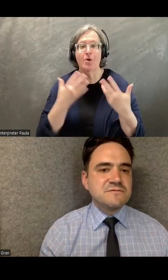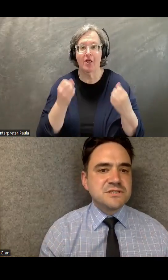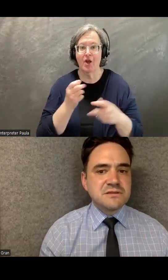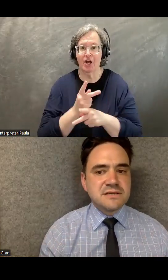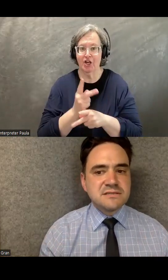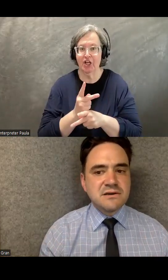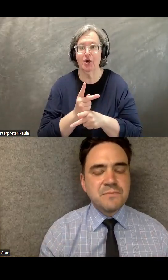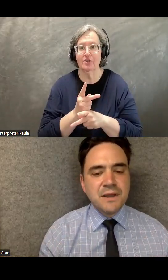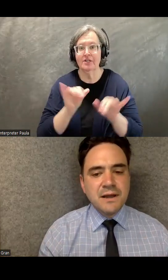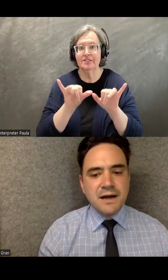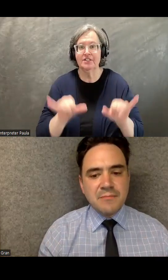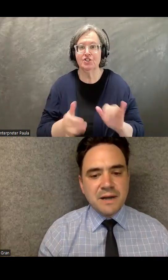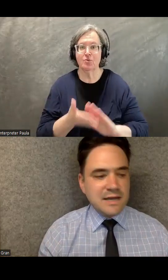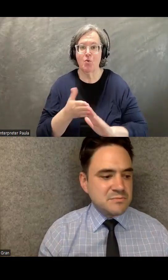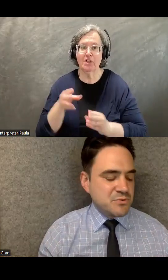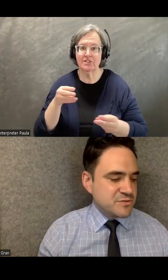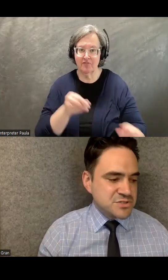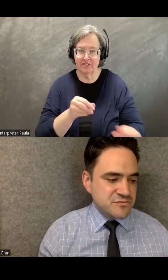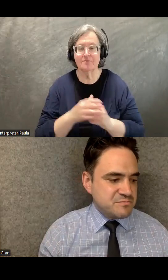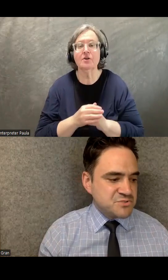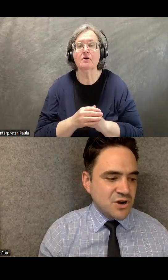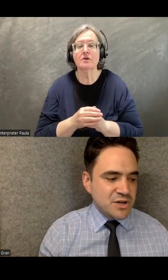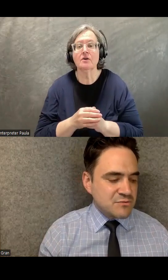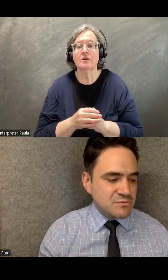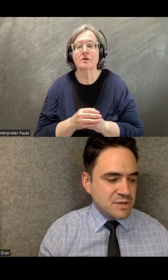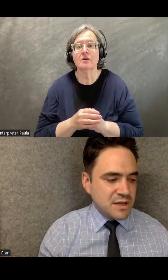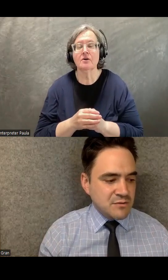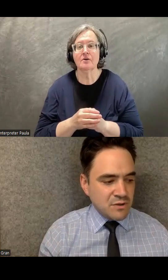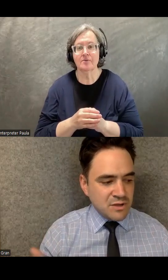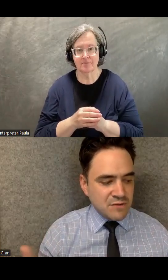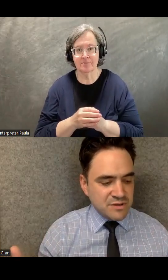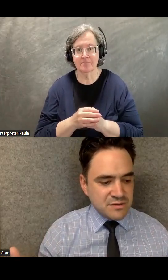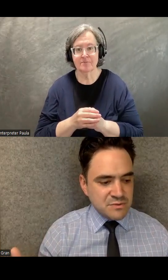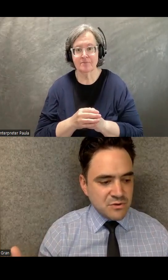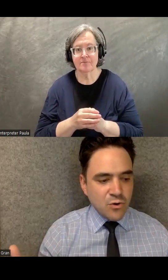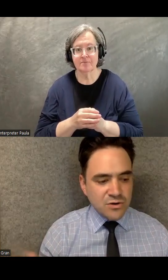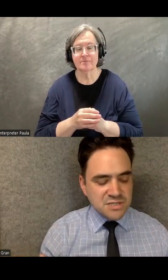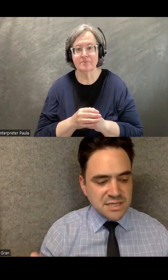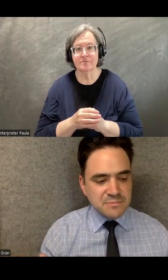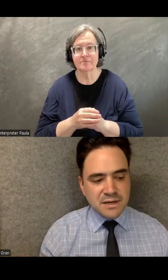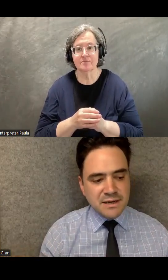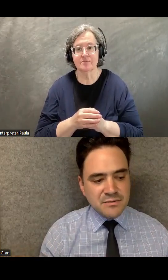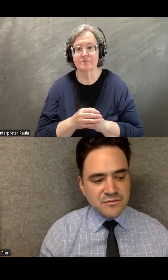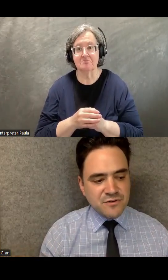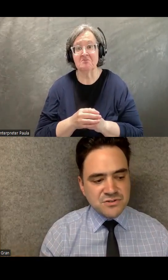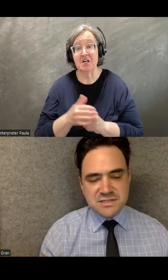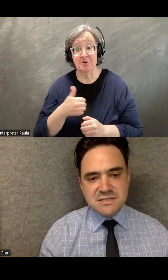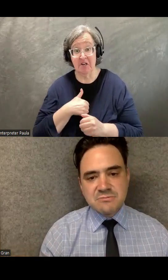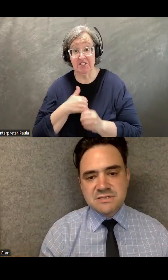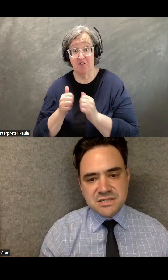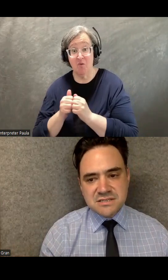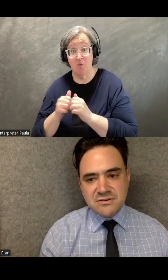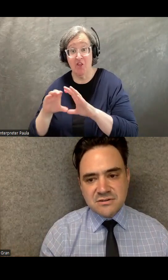runs efficiently. So I had the privilege of starting along with a core team, the first